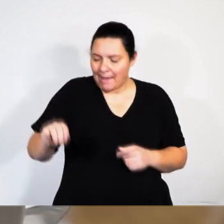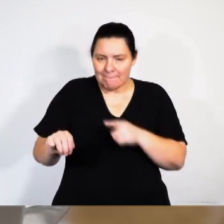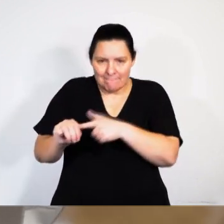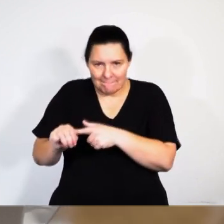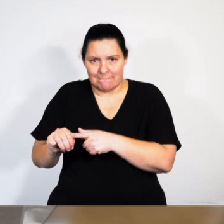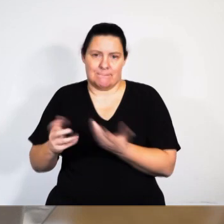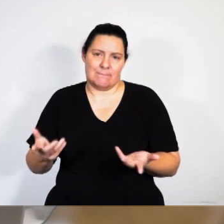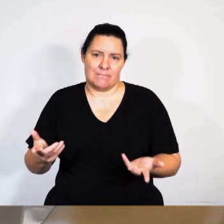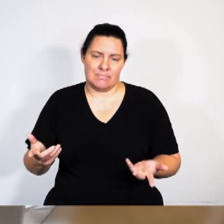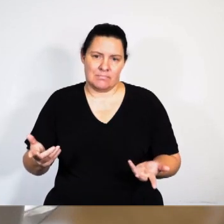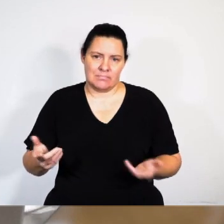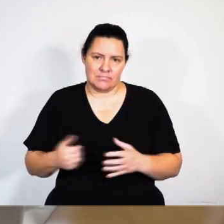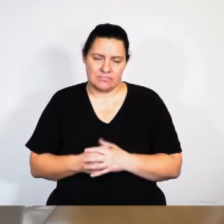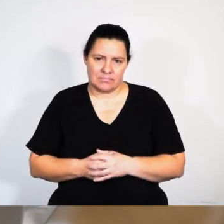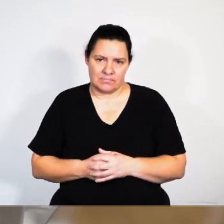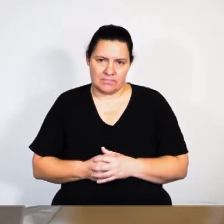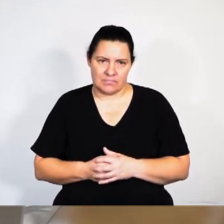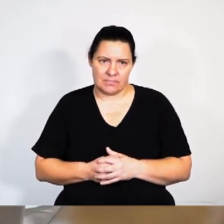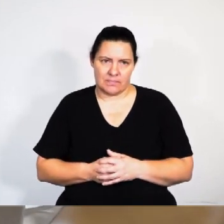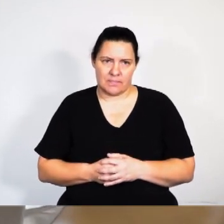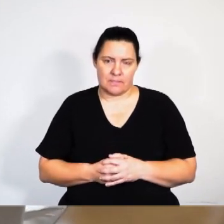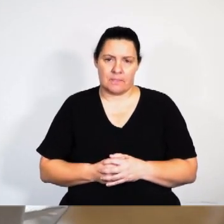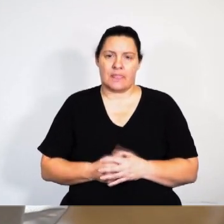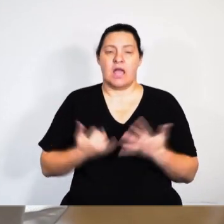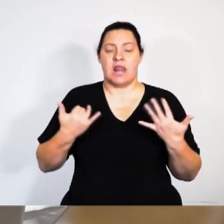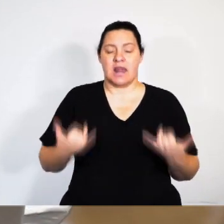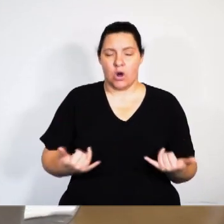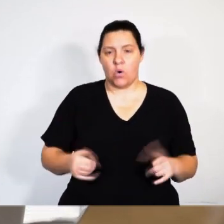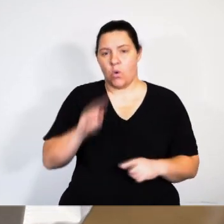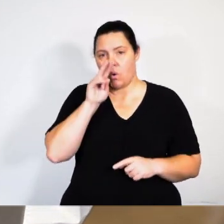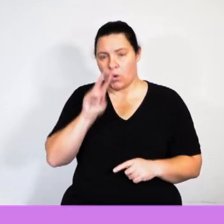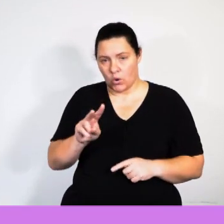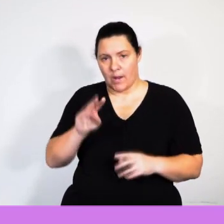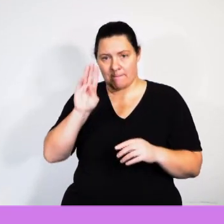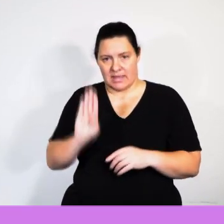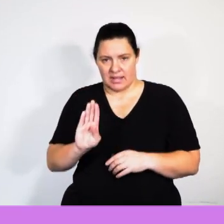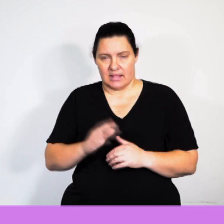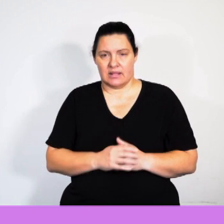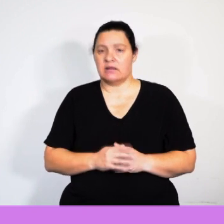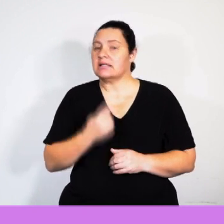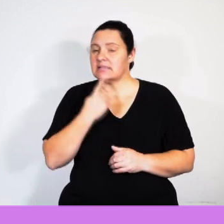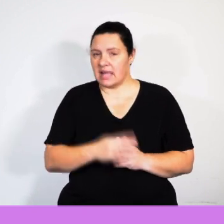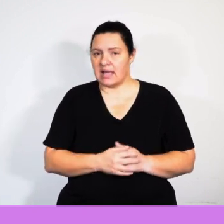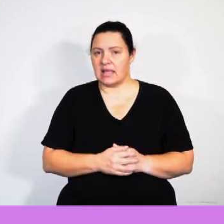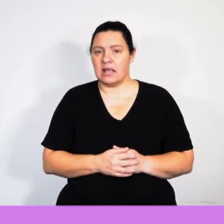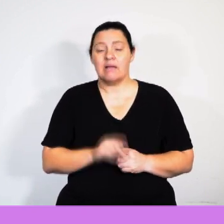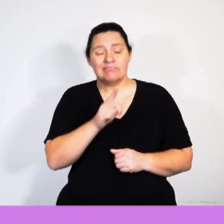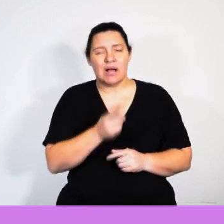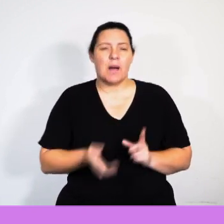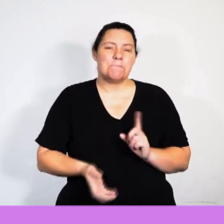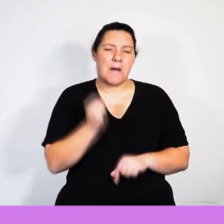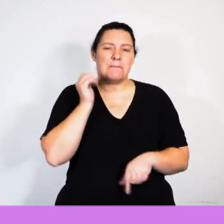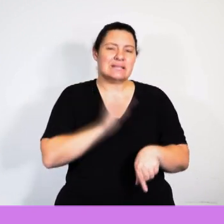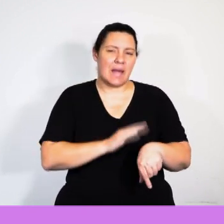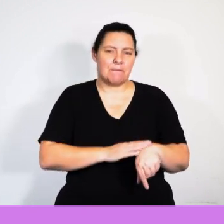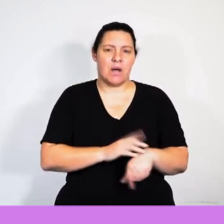marks, which can change the level that we are going to get in the exam. Let's look at number B. It says it